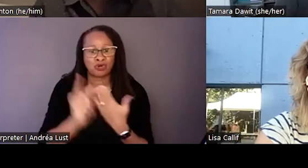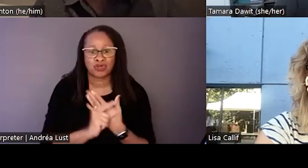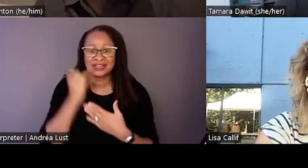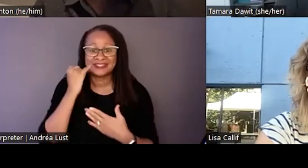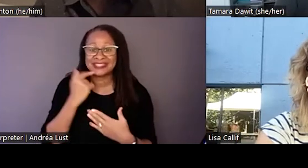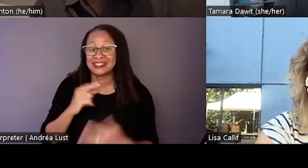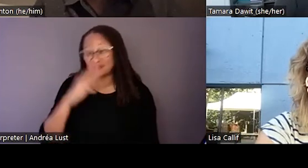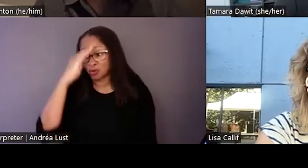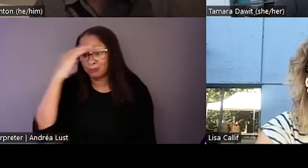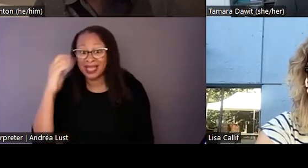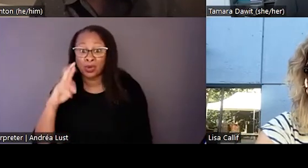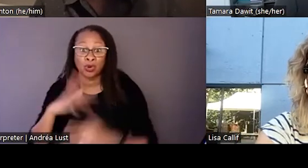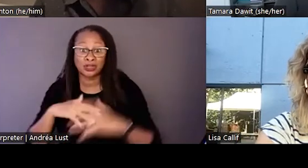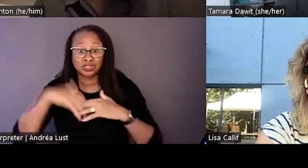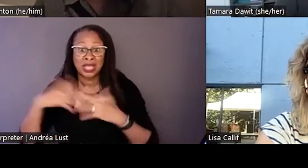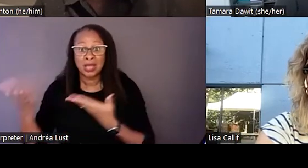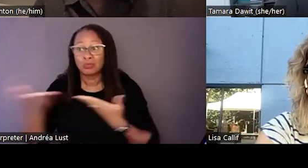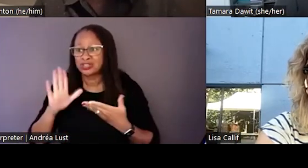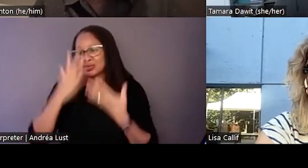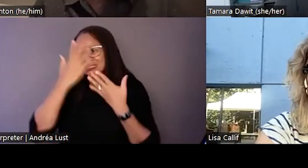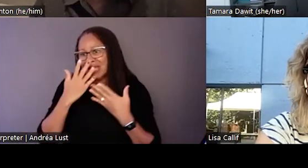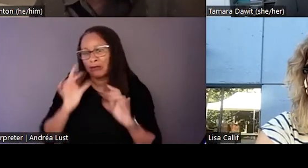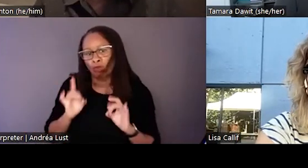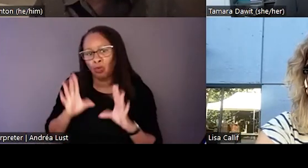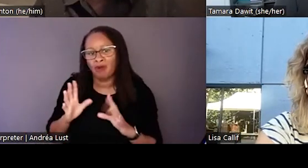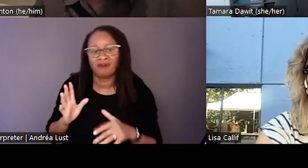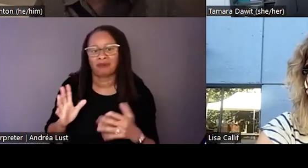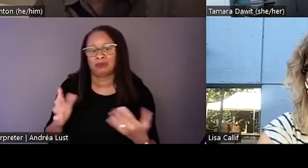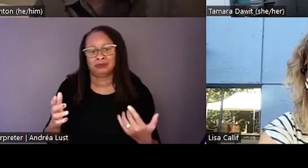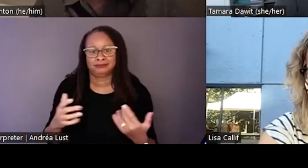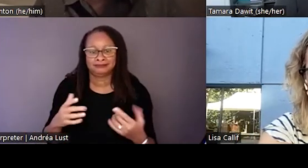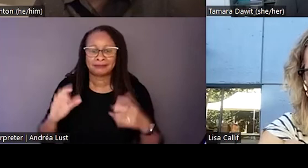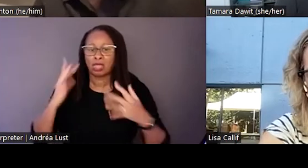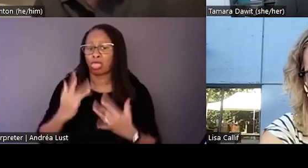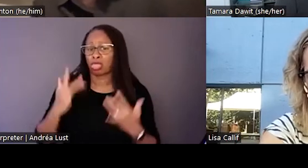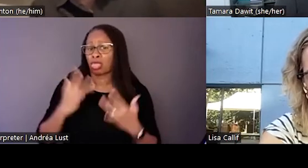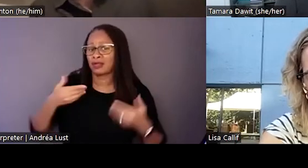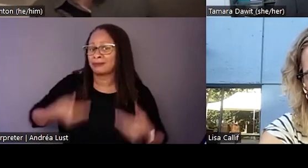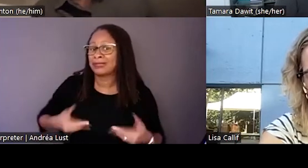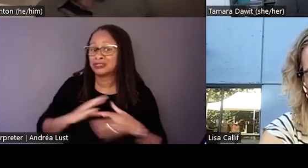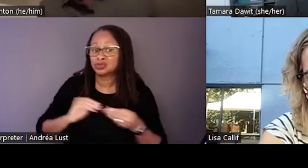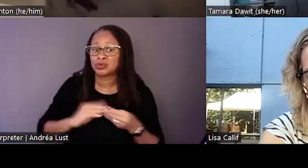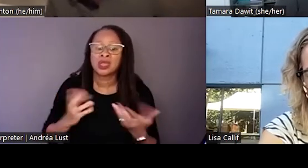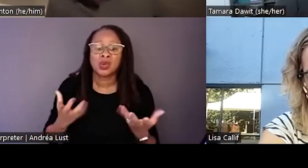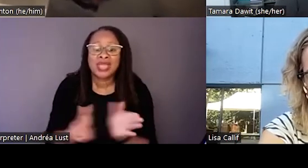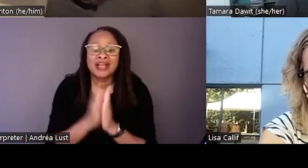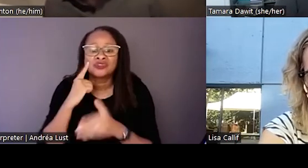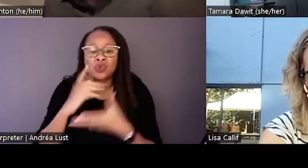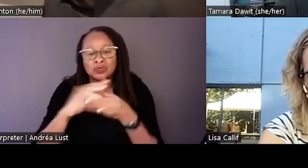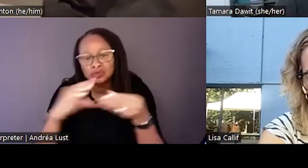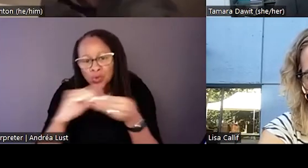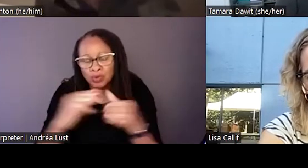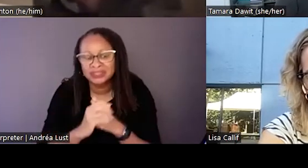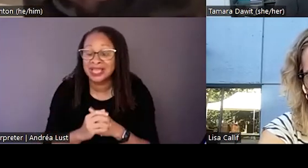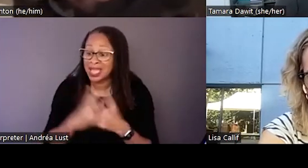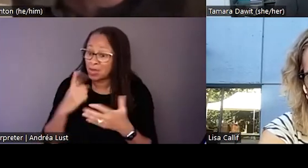Black or Indigenous, bring us your sad, woe is me story. We just want you to bring us your stories and the stories that you feel you want to